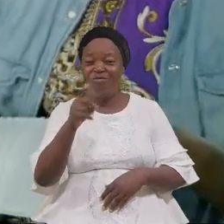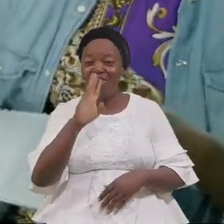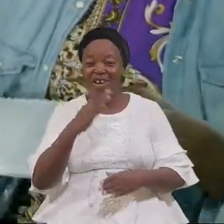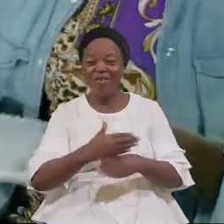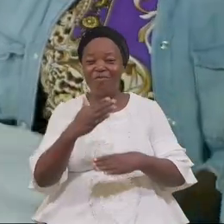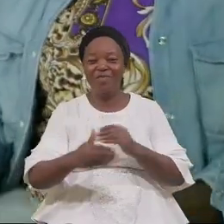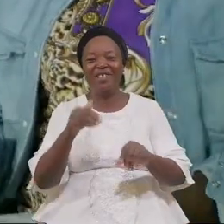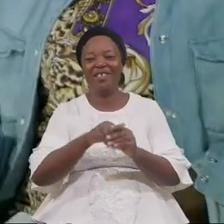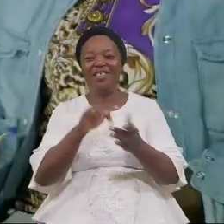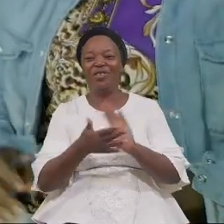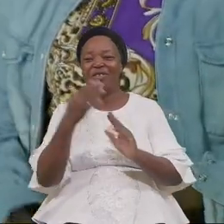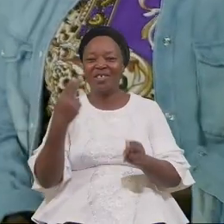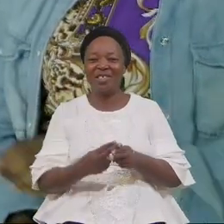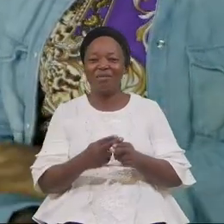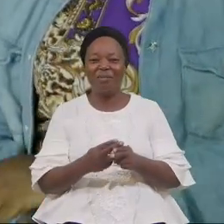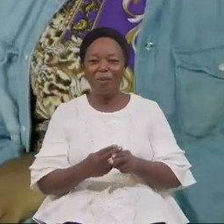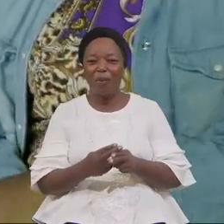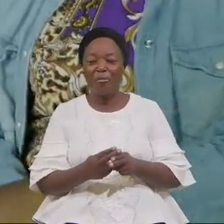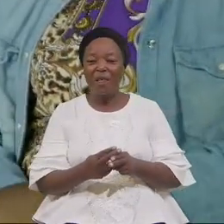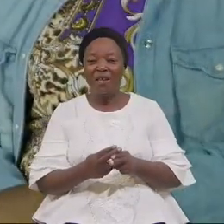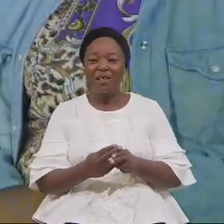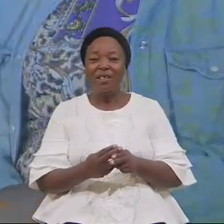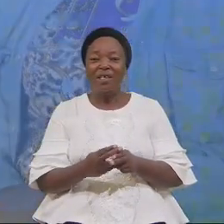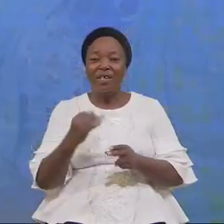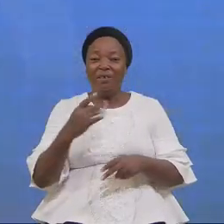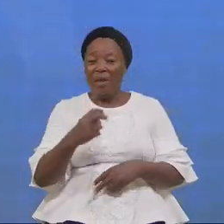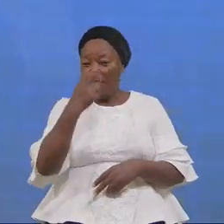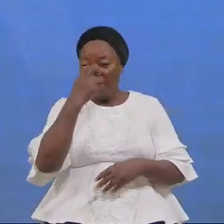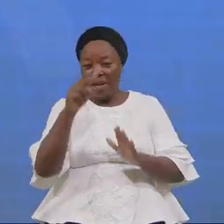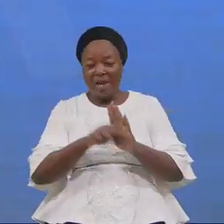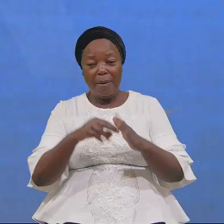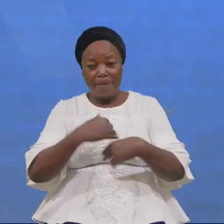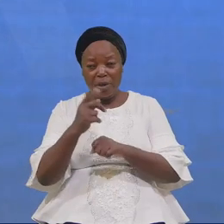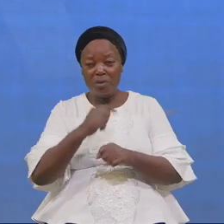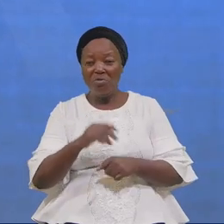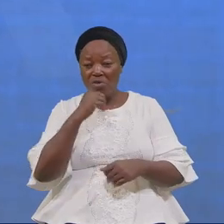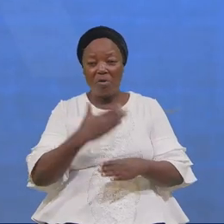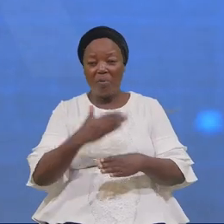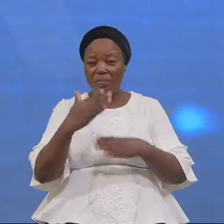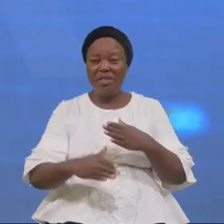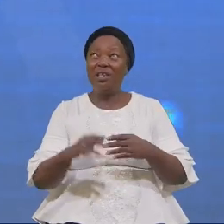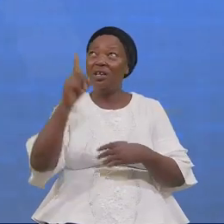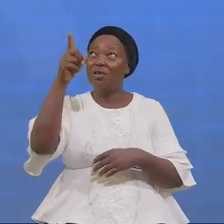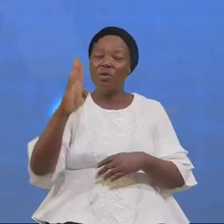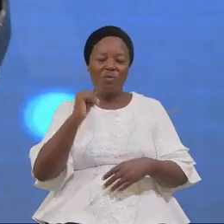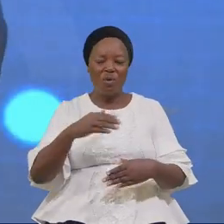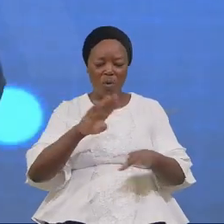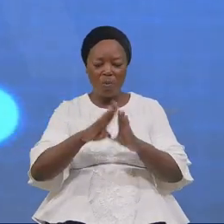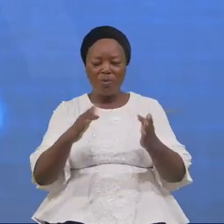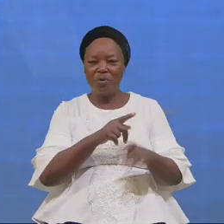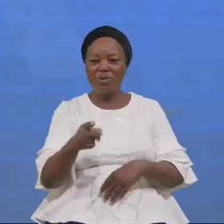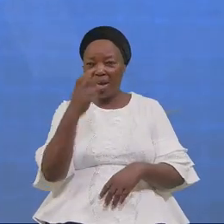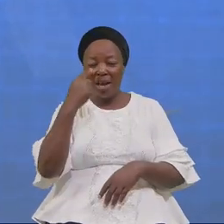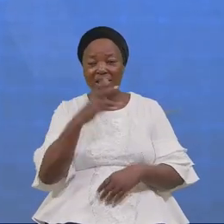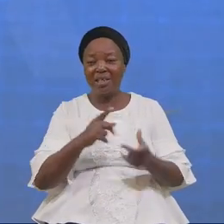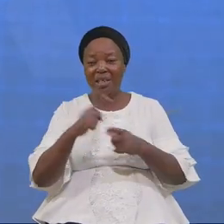complete. If the blindness makes you incomplete, it will open those eyes, and tonight you